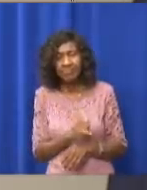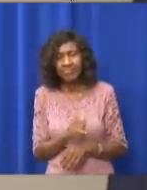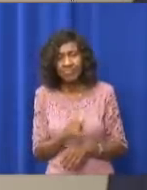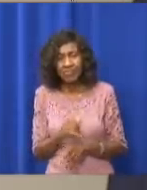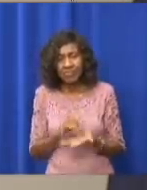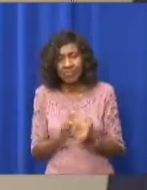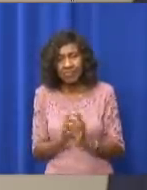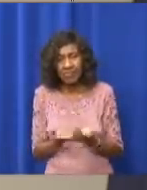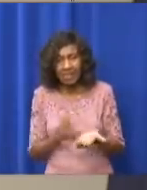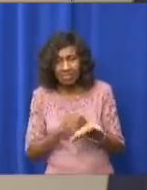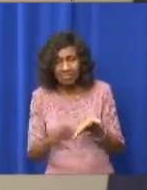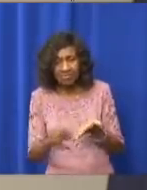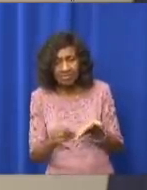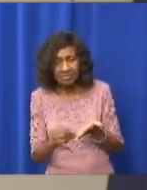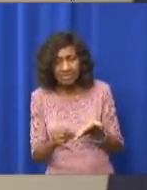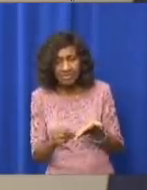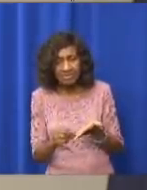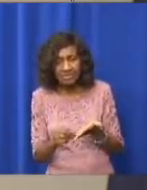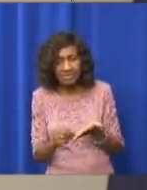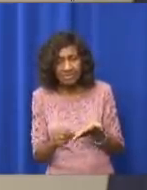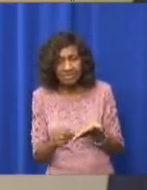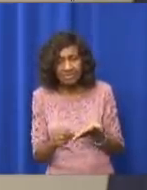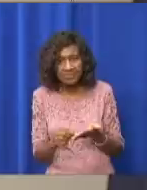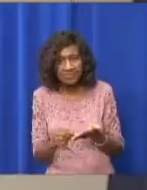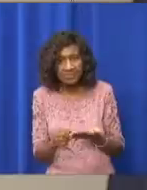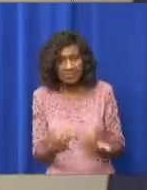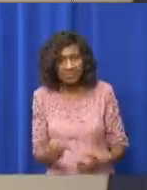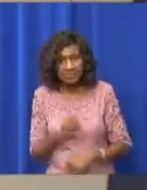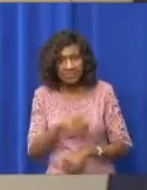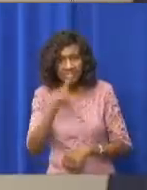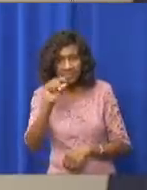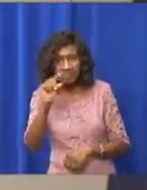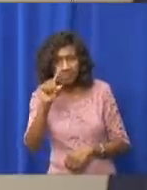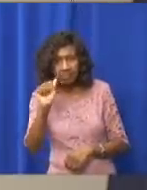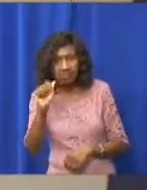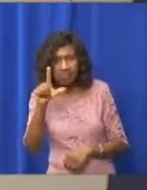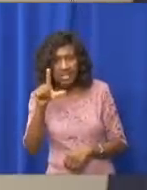Scripture reading for today is Galatians 6.